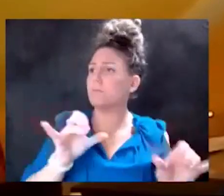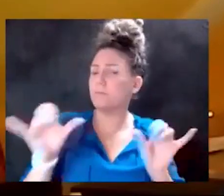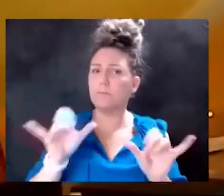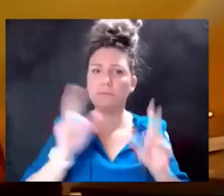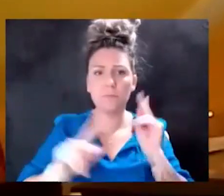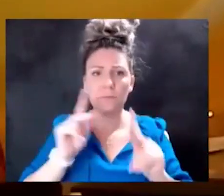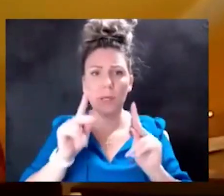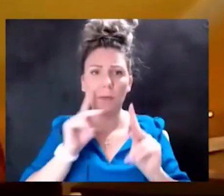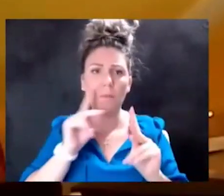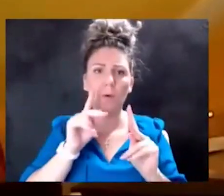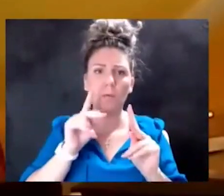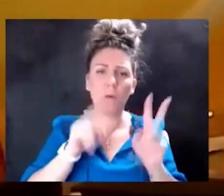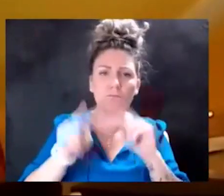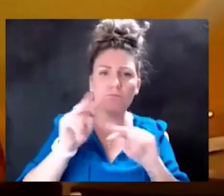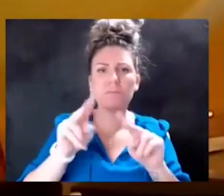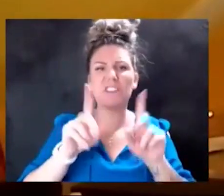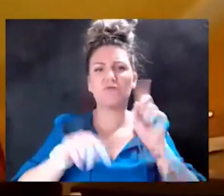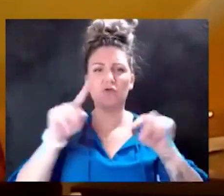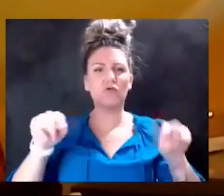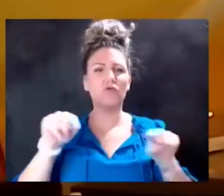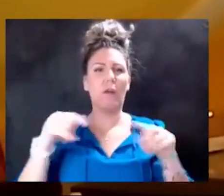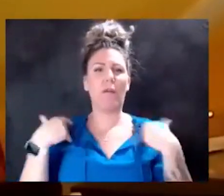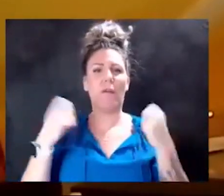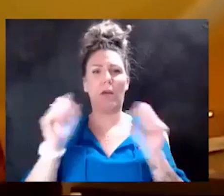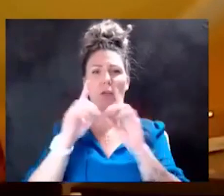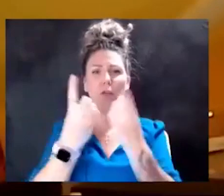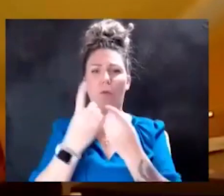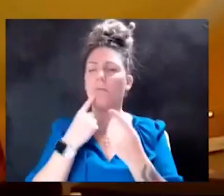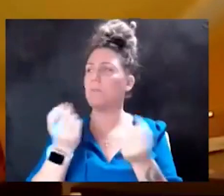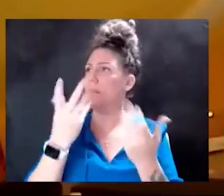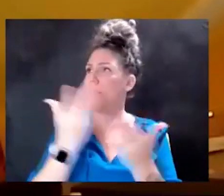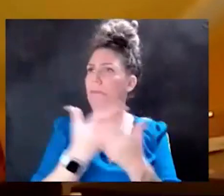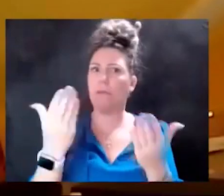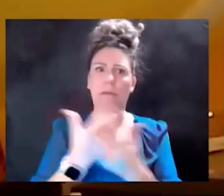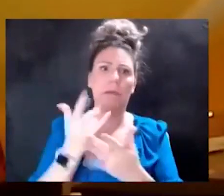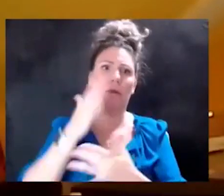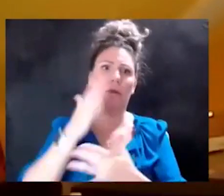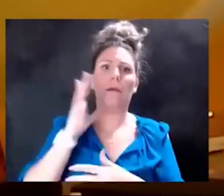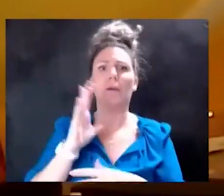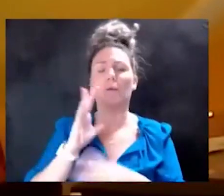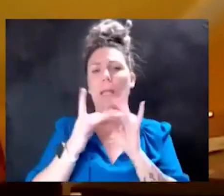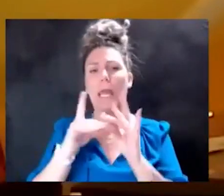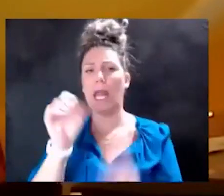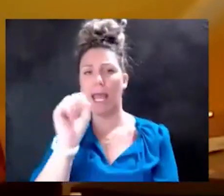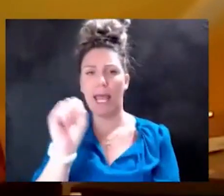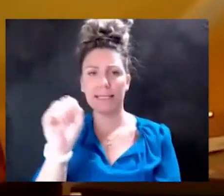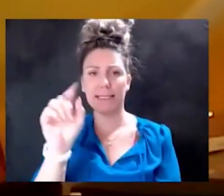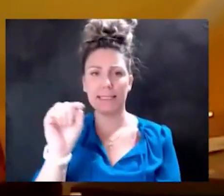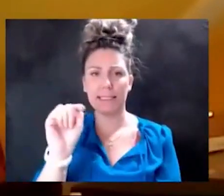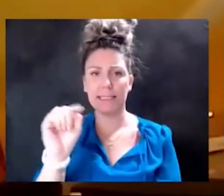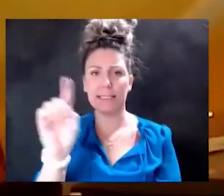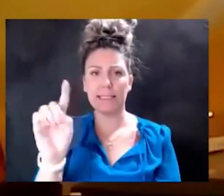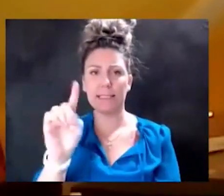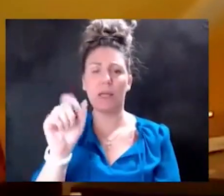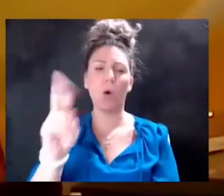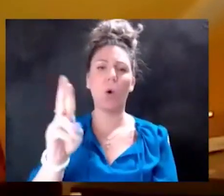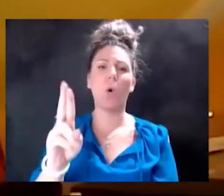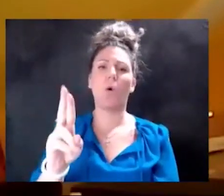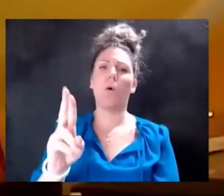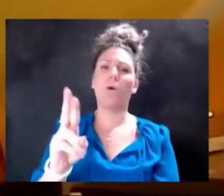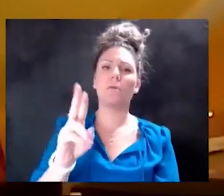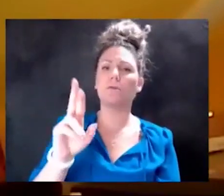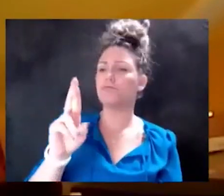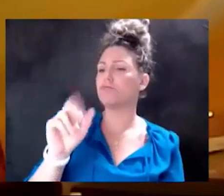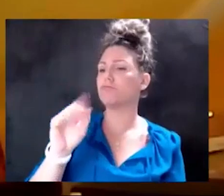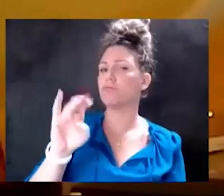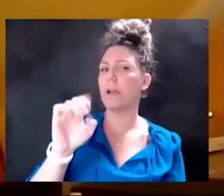at in different public health departments. A lot of stuff back then was about like STDs, a lot about racial disparity. That's